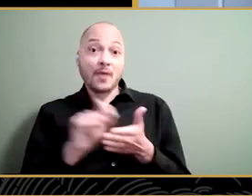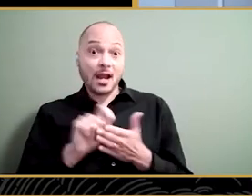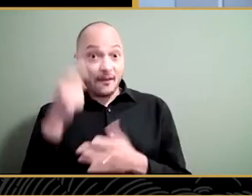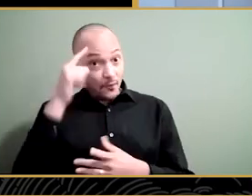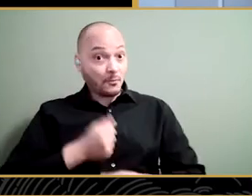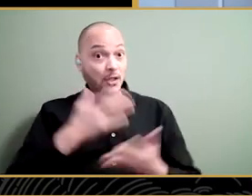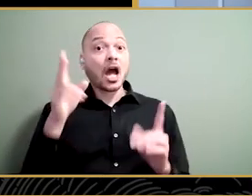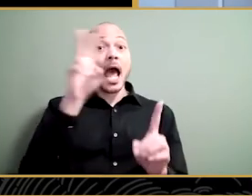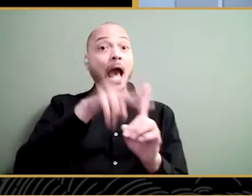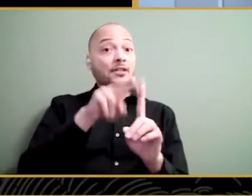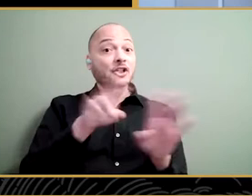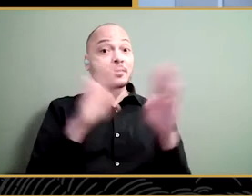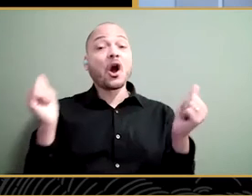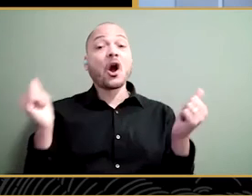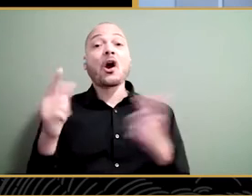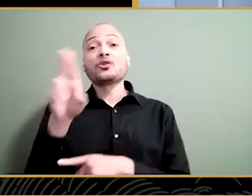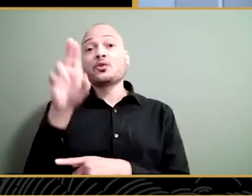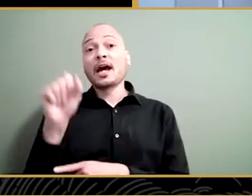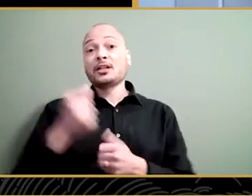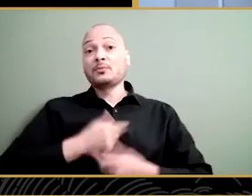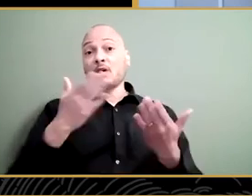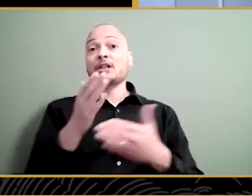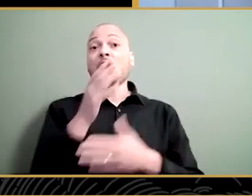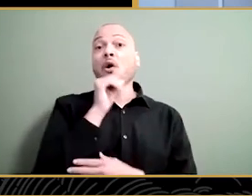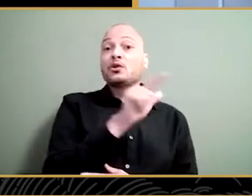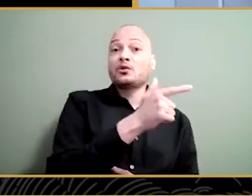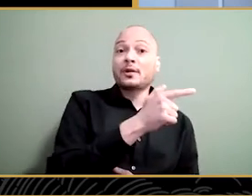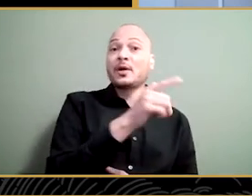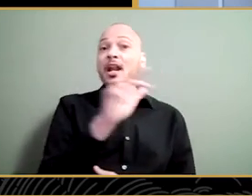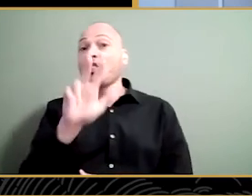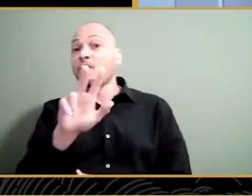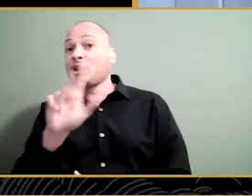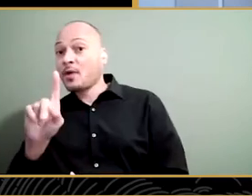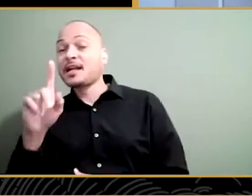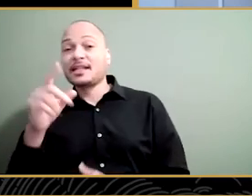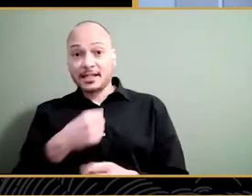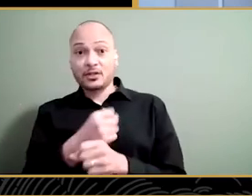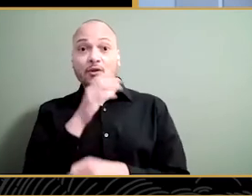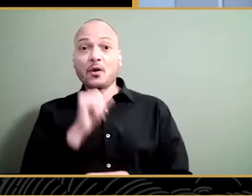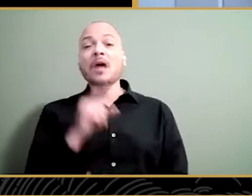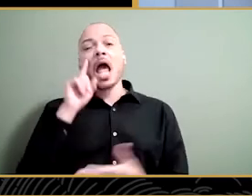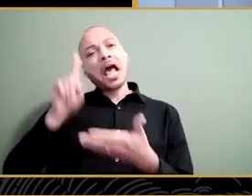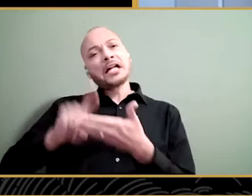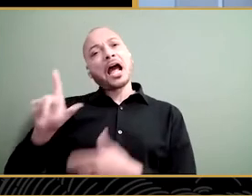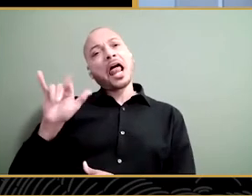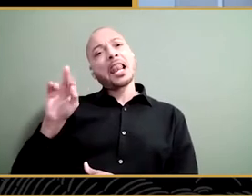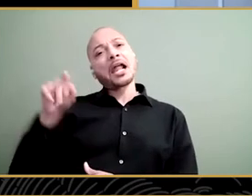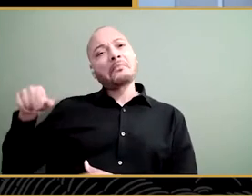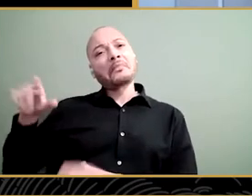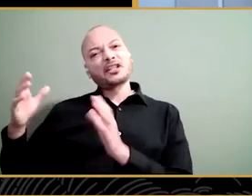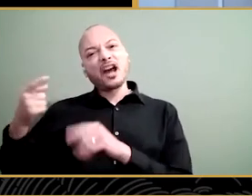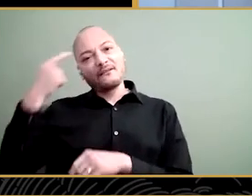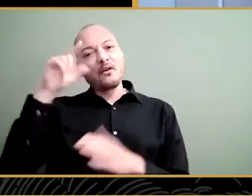are open to all U.S. poets between 21 and 31 years of age. Check out the link in the chat for a full list of